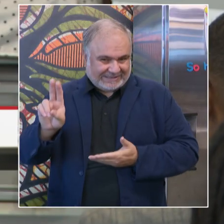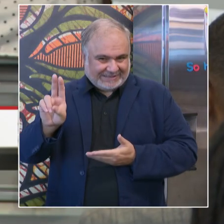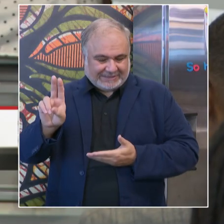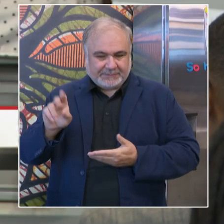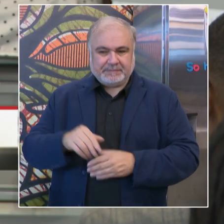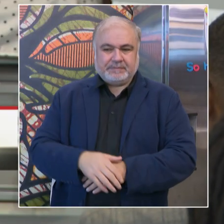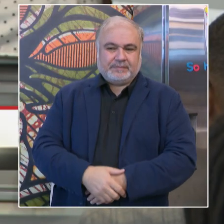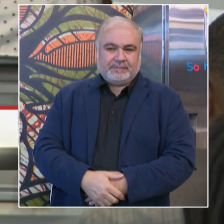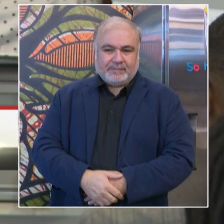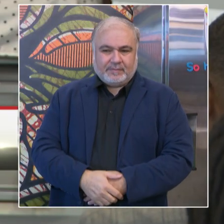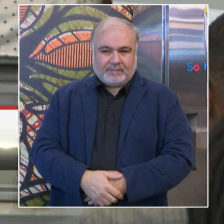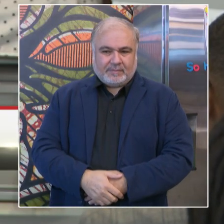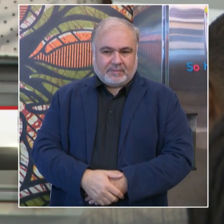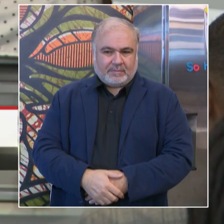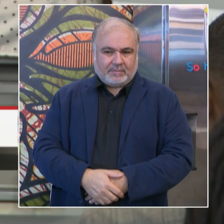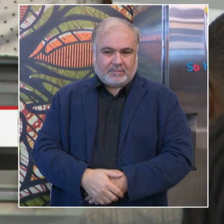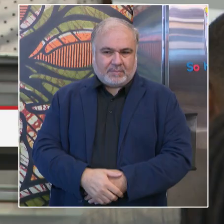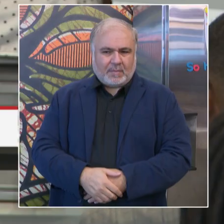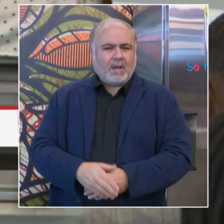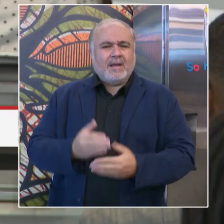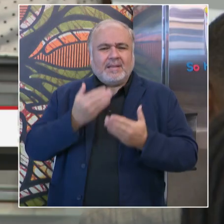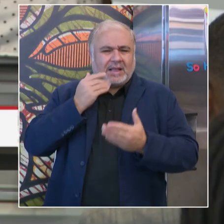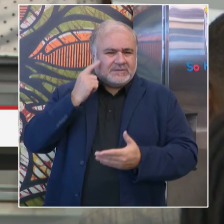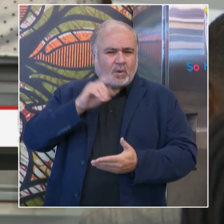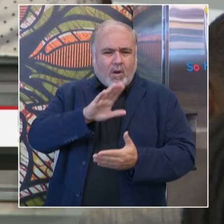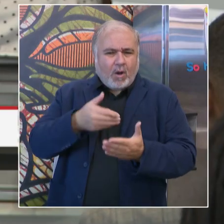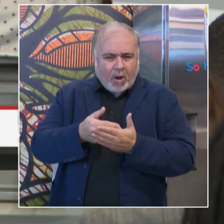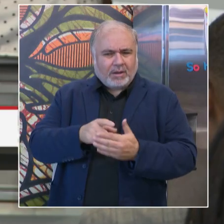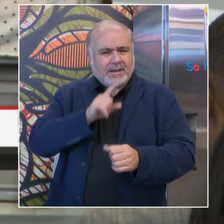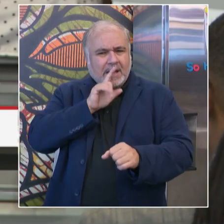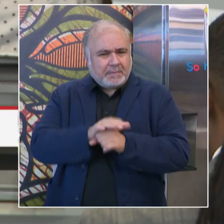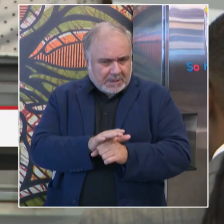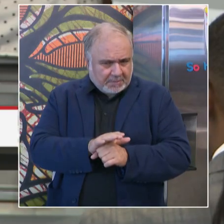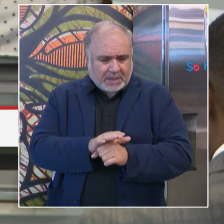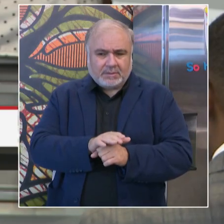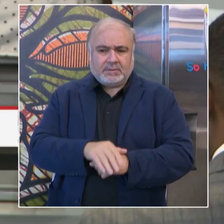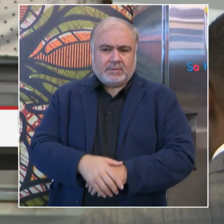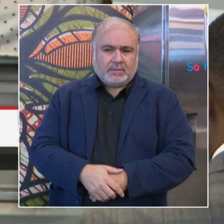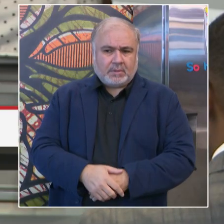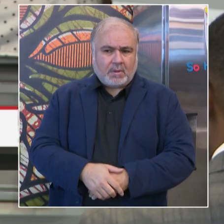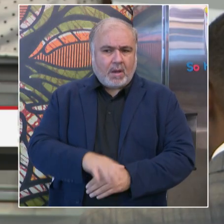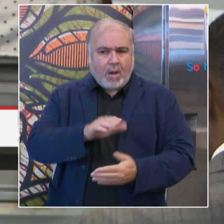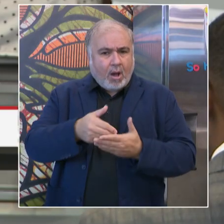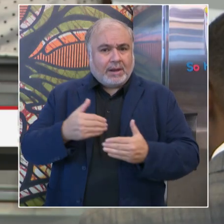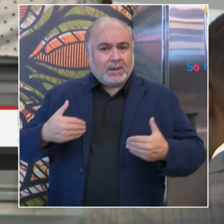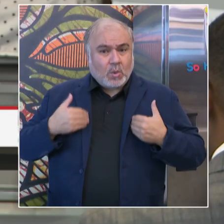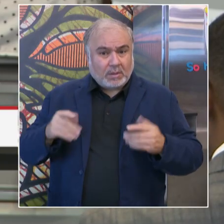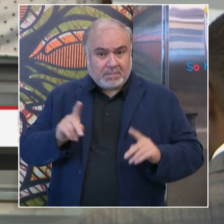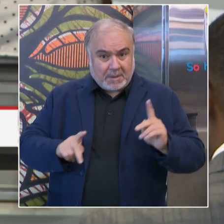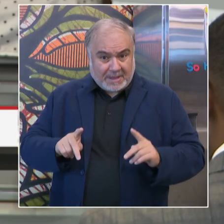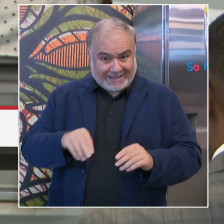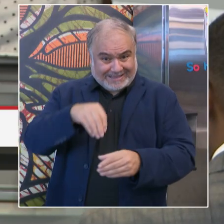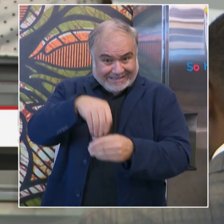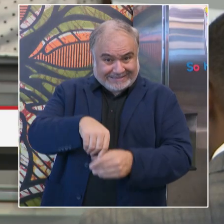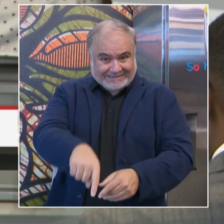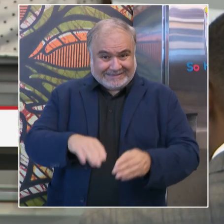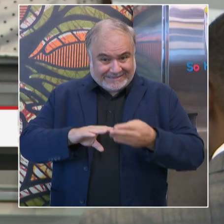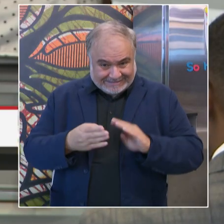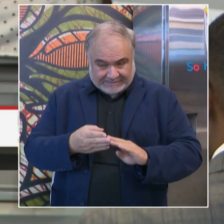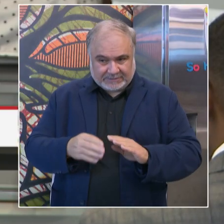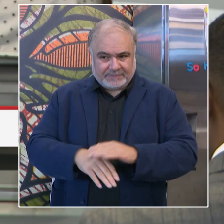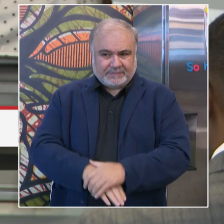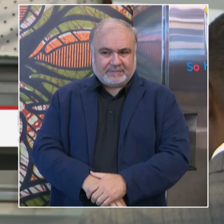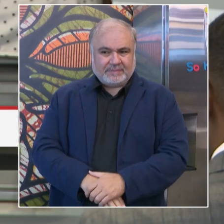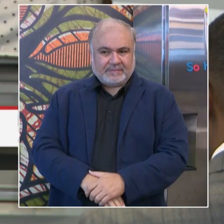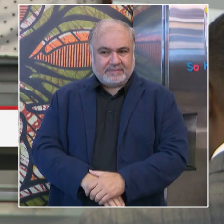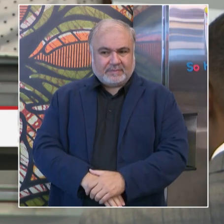people of this city. I'll end by saying what excites me most about today is the ripple effect that this center will have, not just